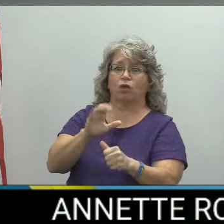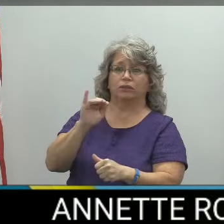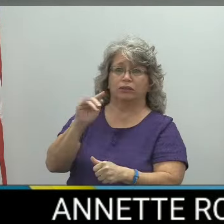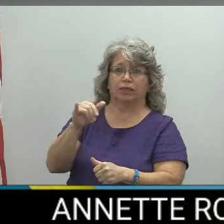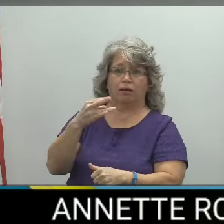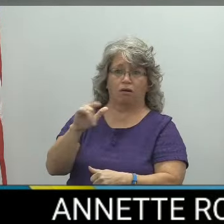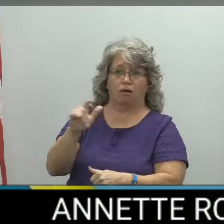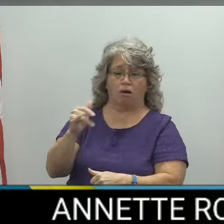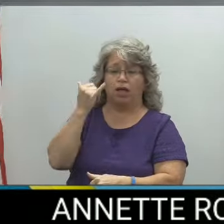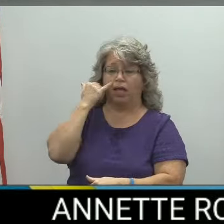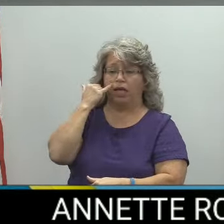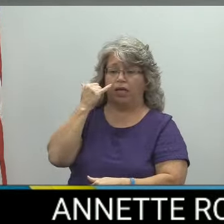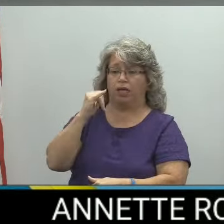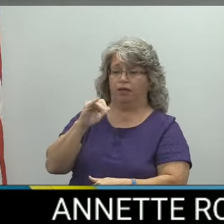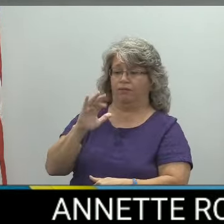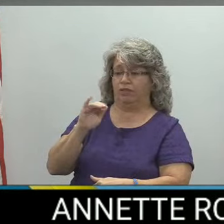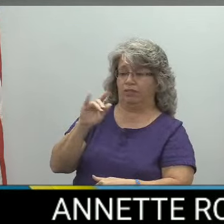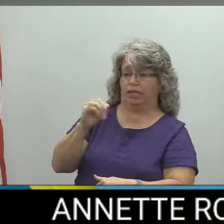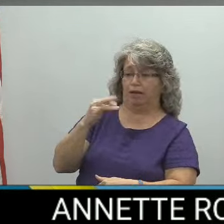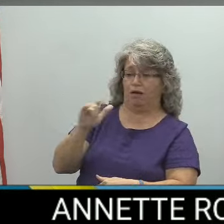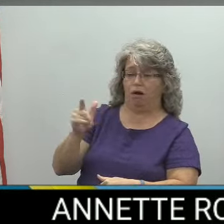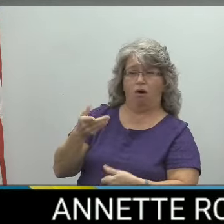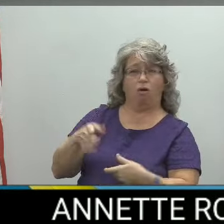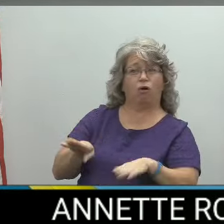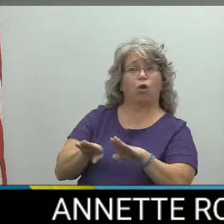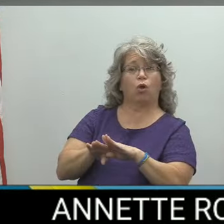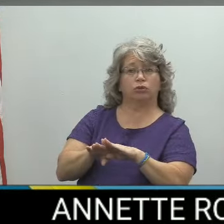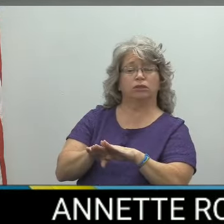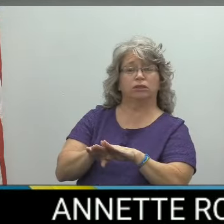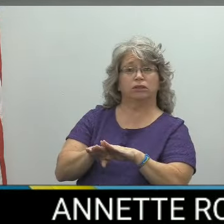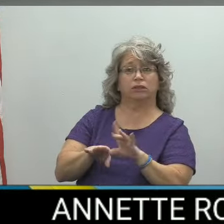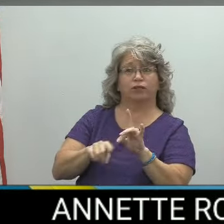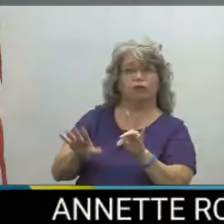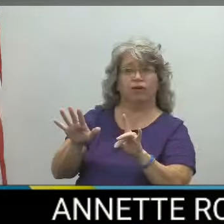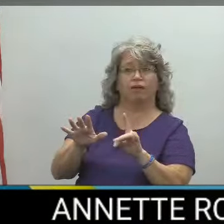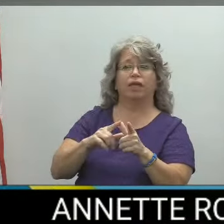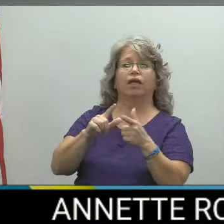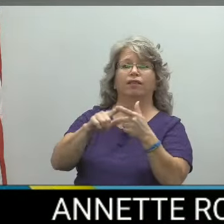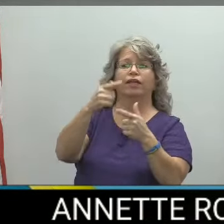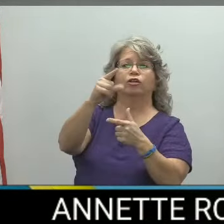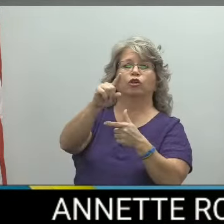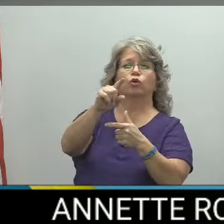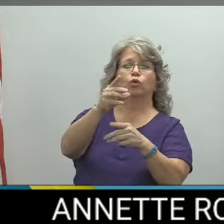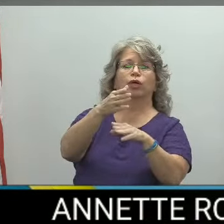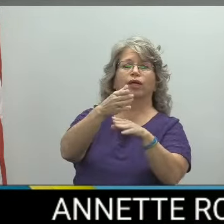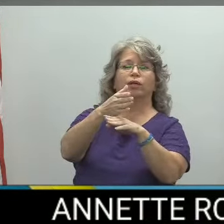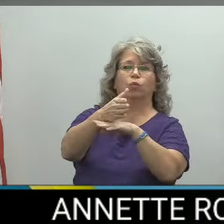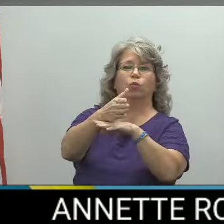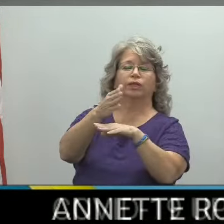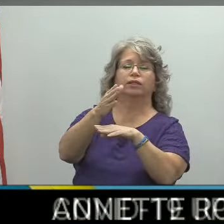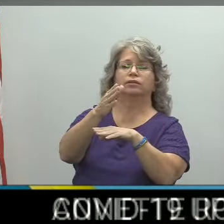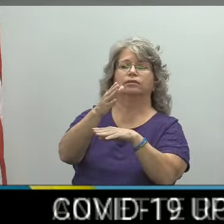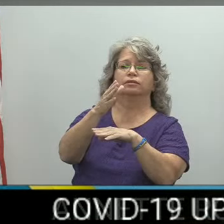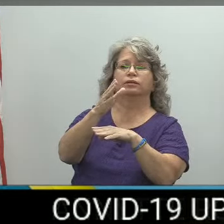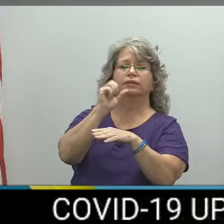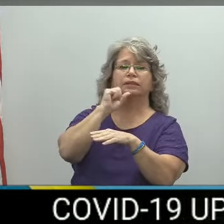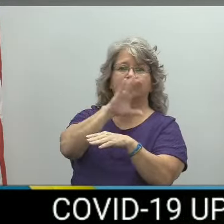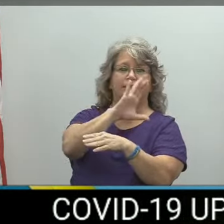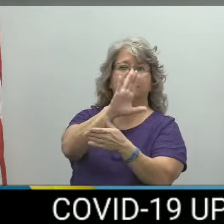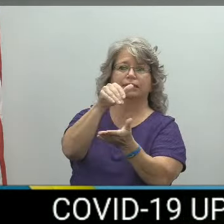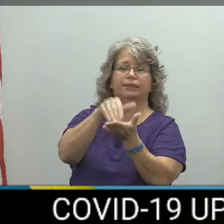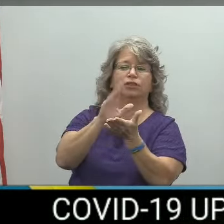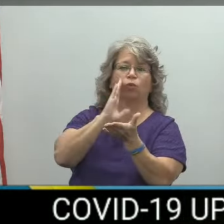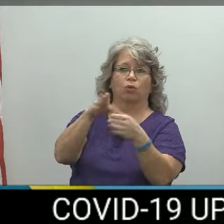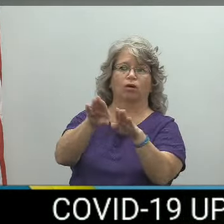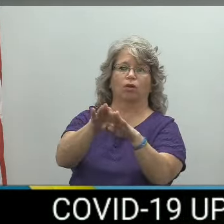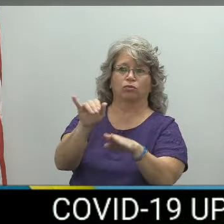Greenwood Senior Center would also close. That just means that there's too much sleet on the road, our staff can't get there, and so those types of things. If City